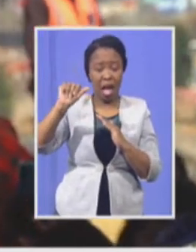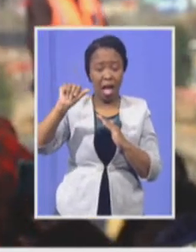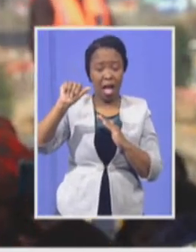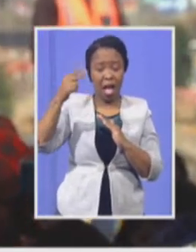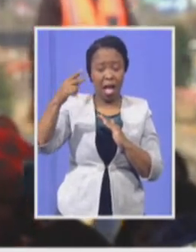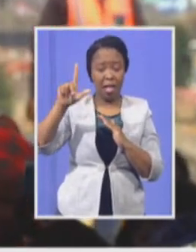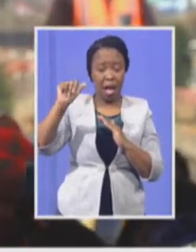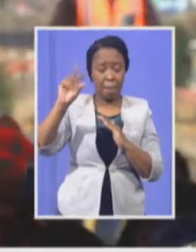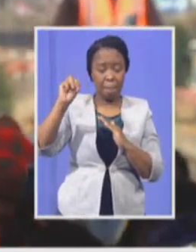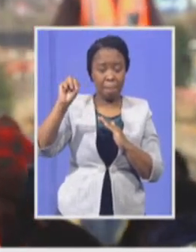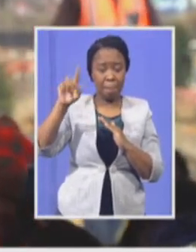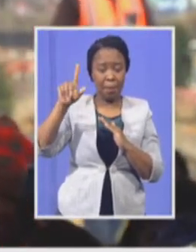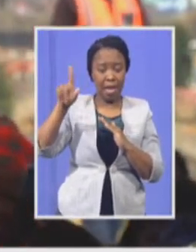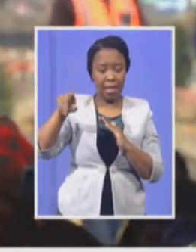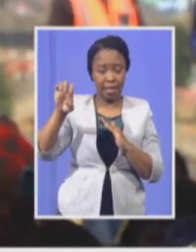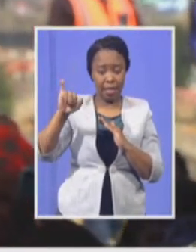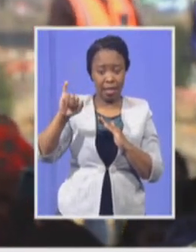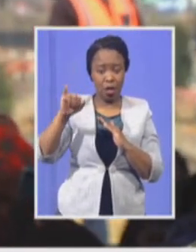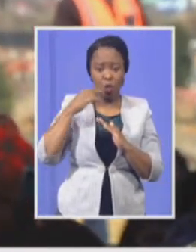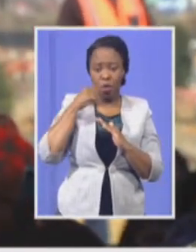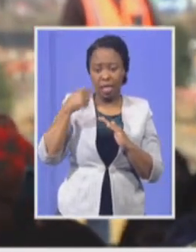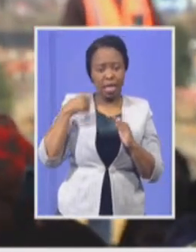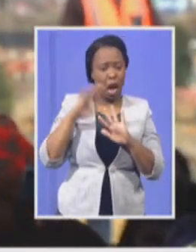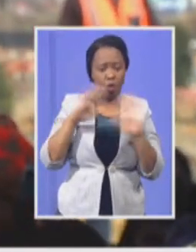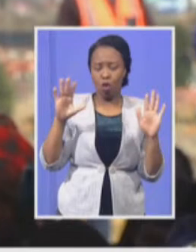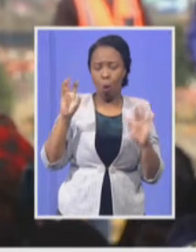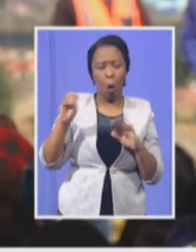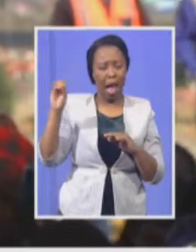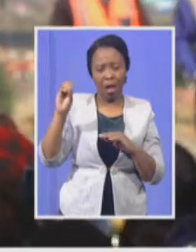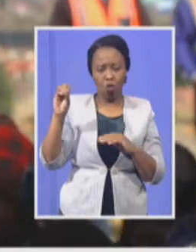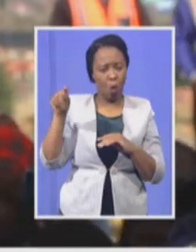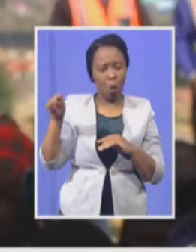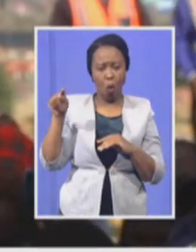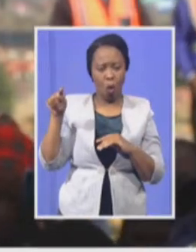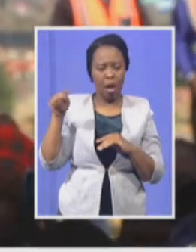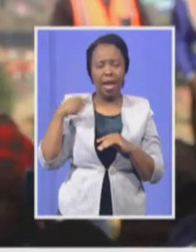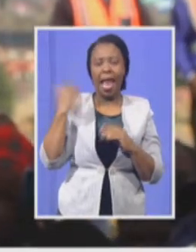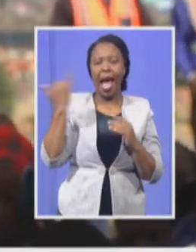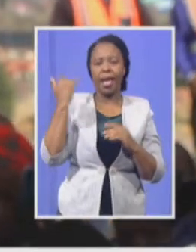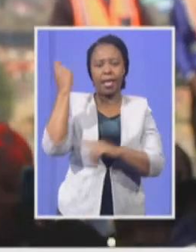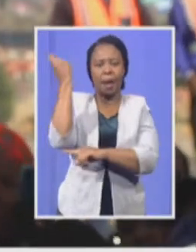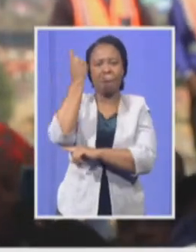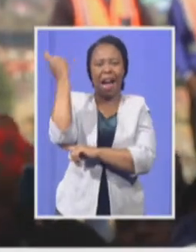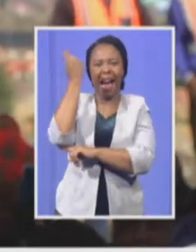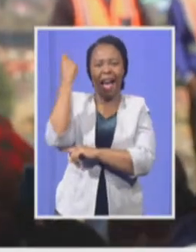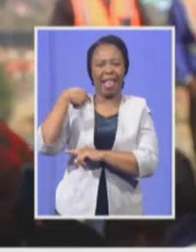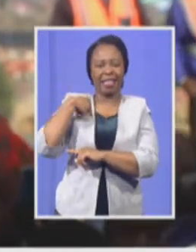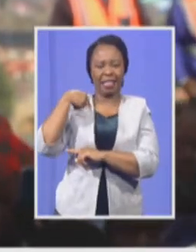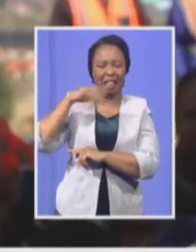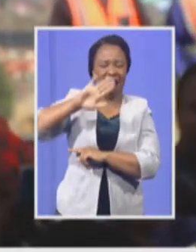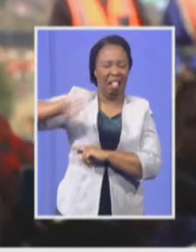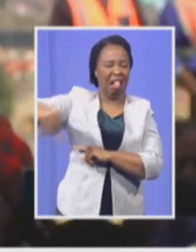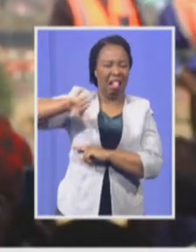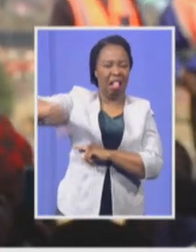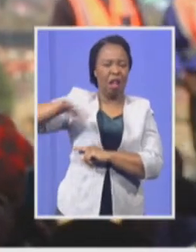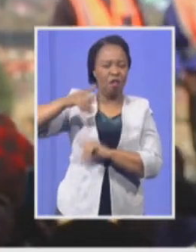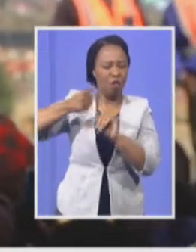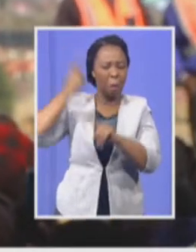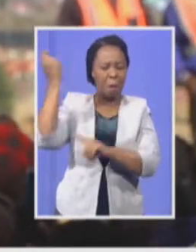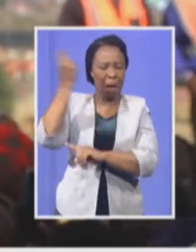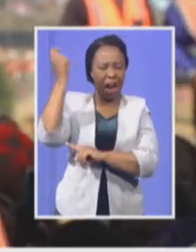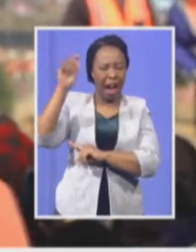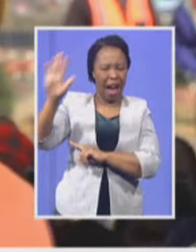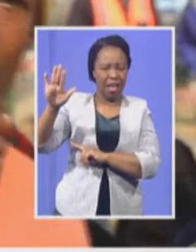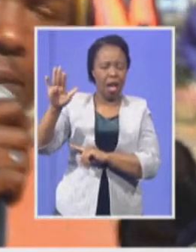like we not from eOrlando thina. Basithatha as if like singabantu basemakhaya sodwa into endiyibonayo. When you go